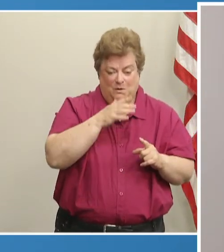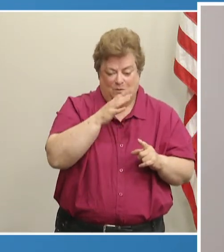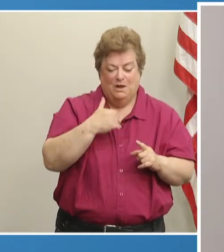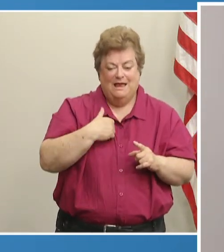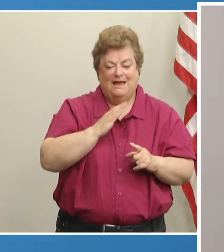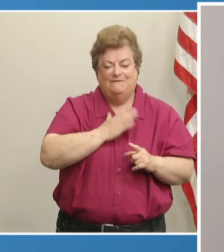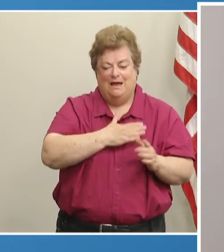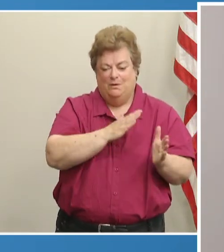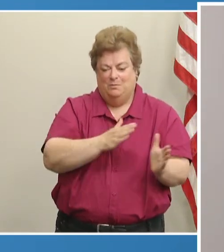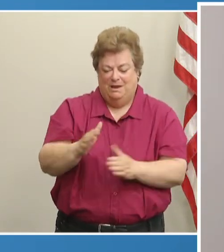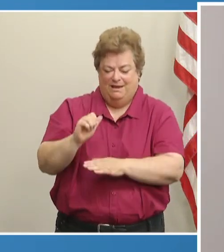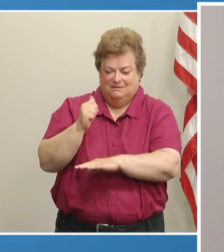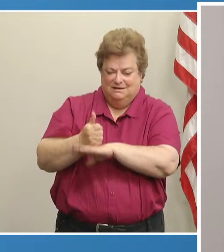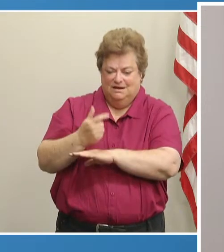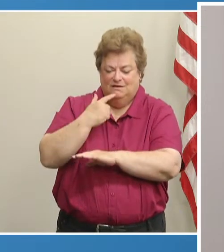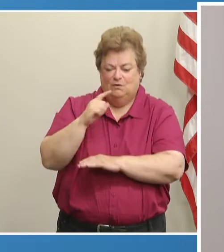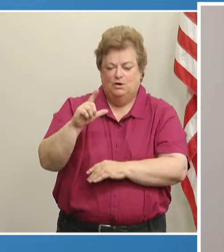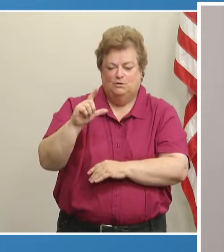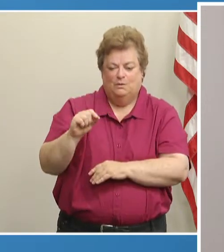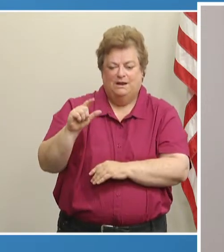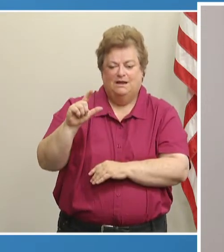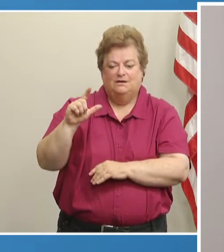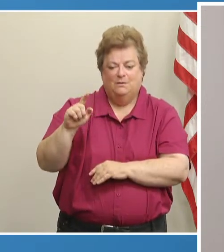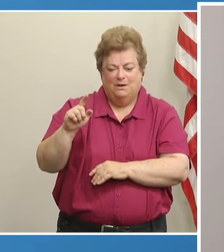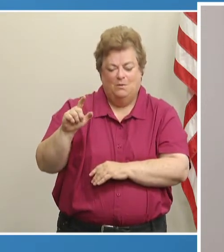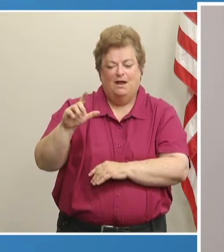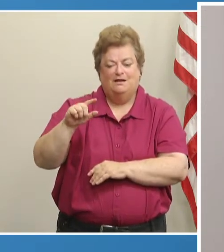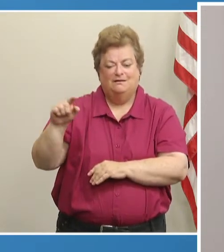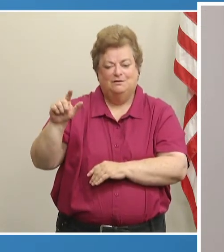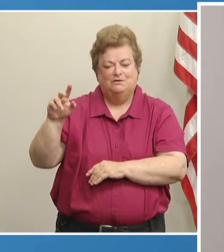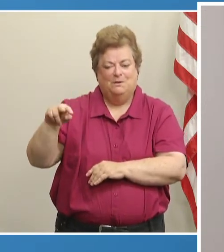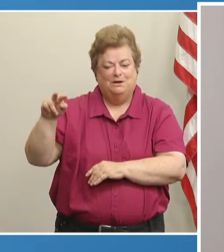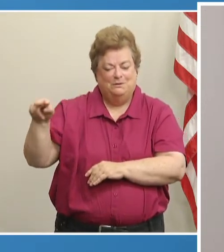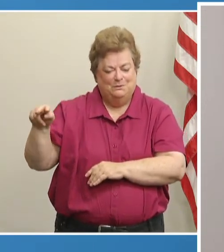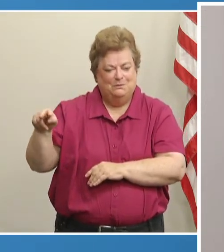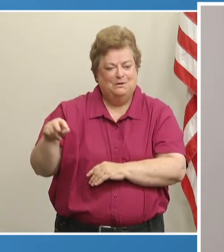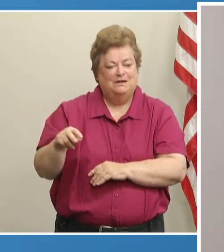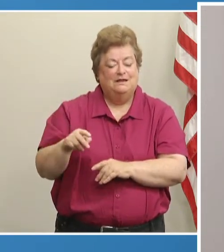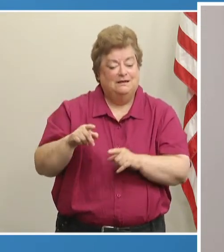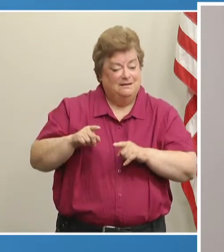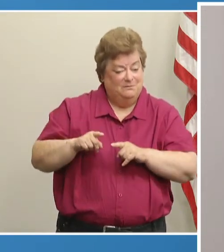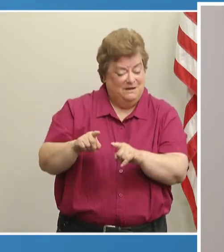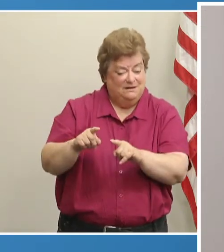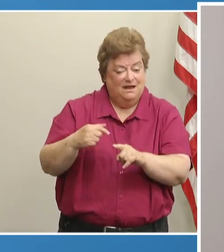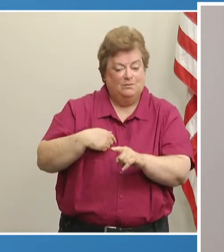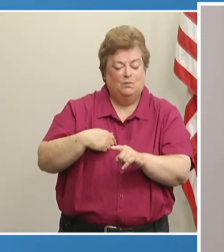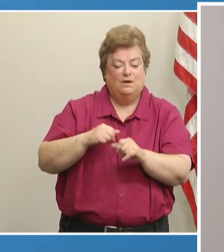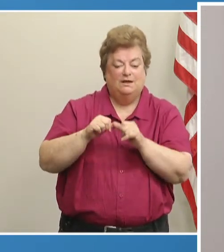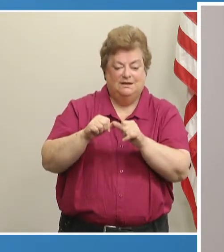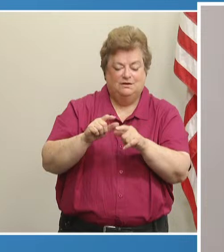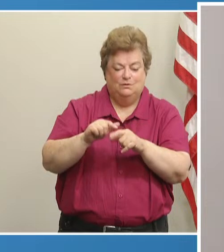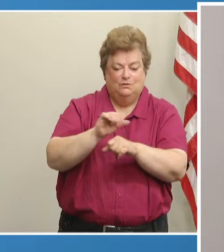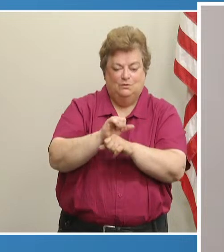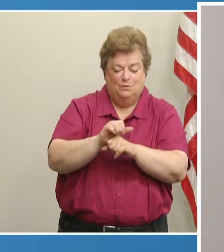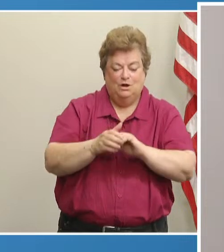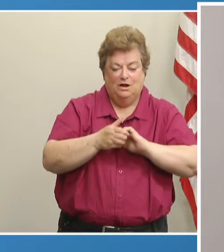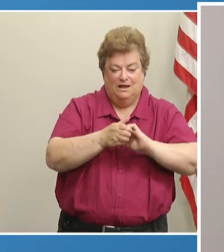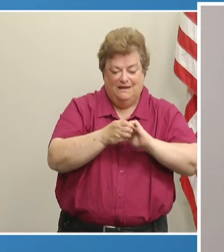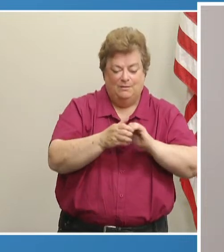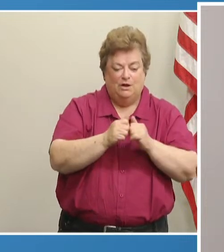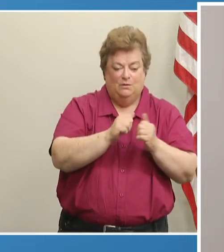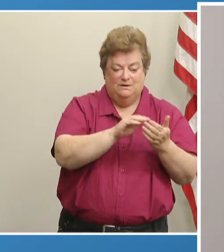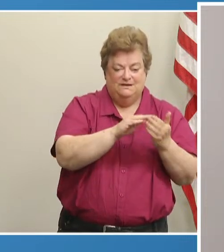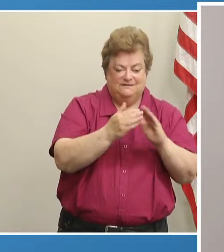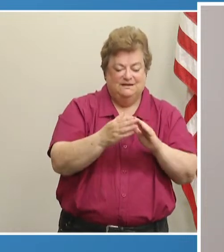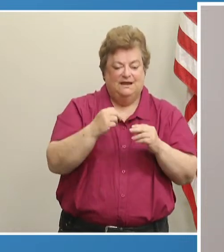2021, 2022. And in the meantime, we're going to continue to work collaboratively with the city